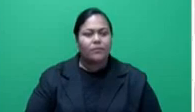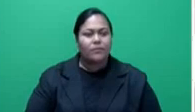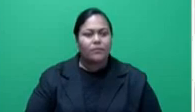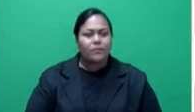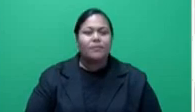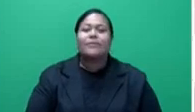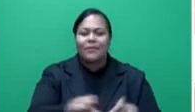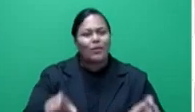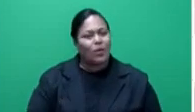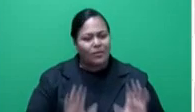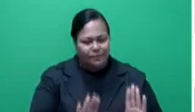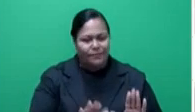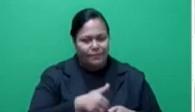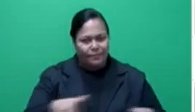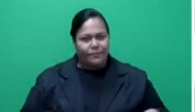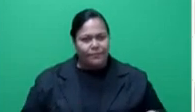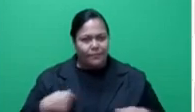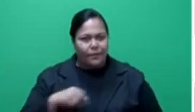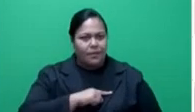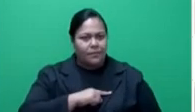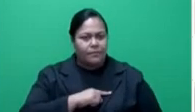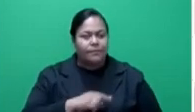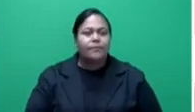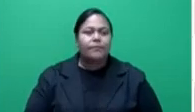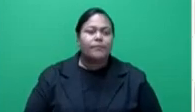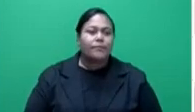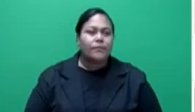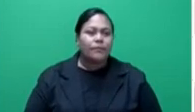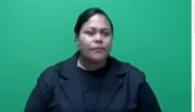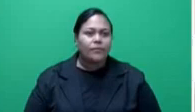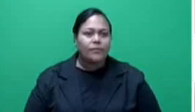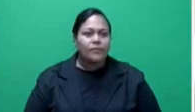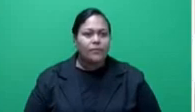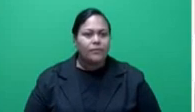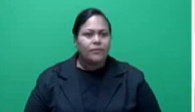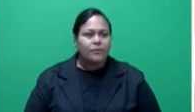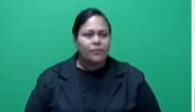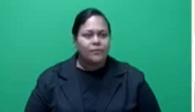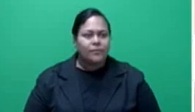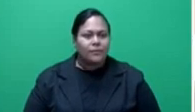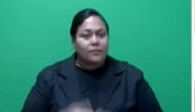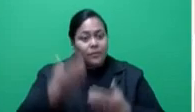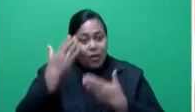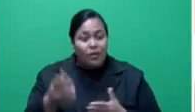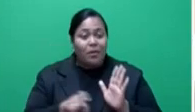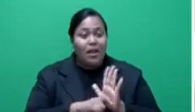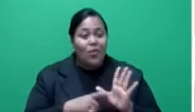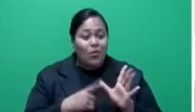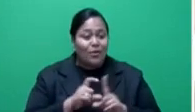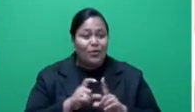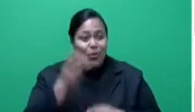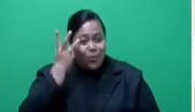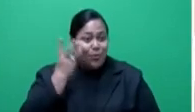courts. Sir, Honorable Rondondro, who I wish you would smile a lot more, she's always so serious. In fact, Mr. Speaker,